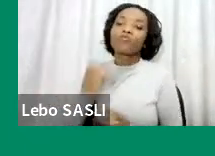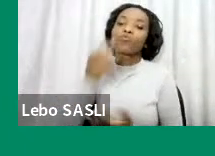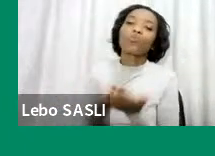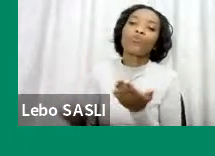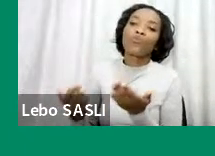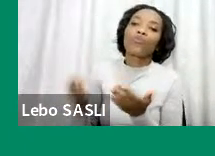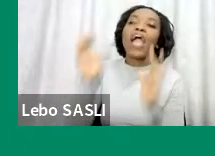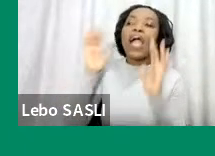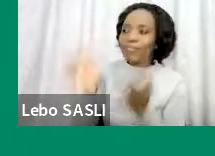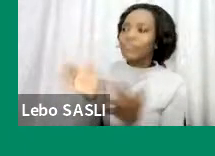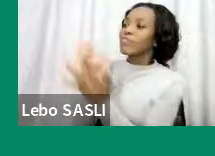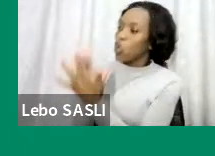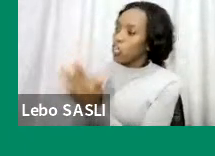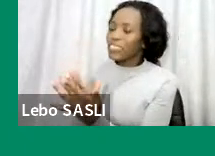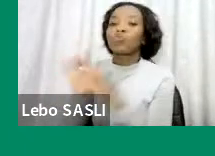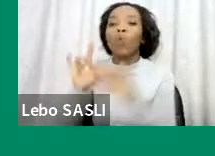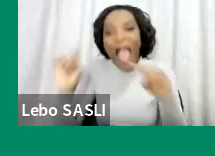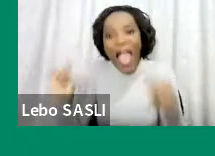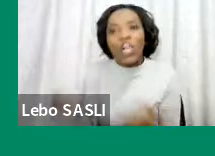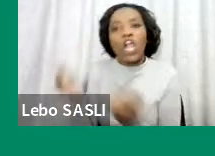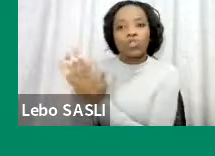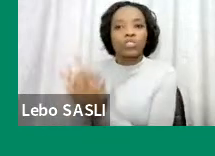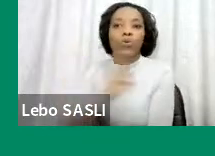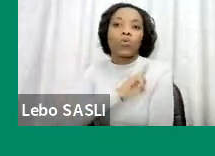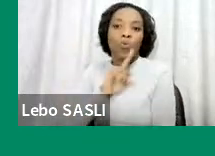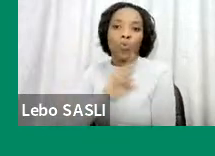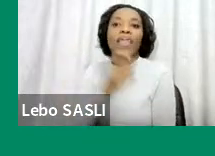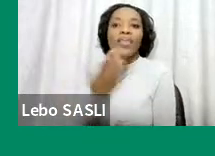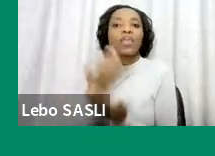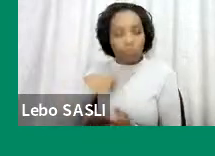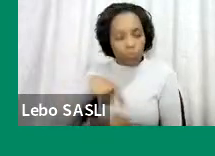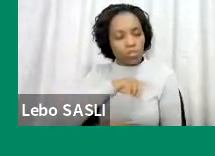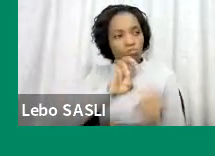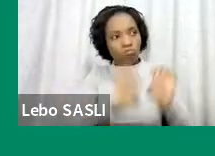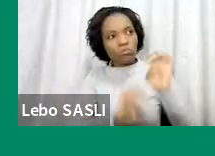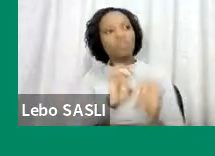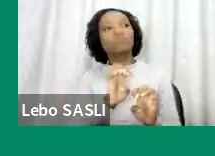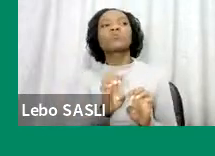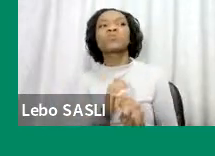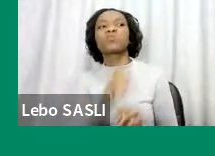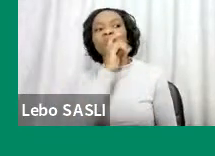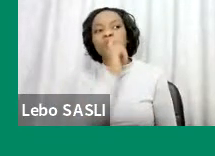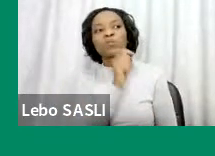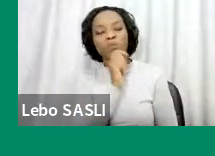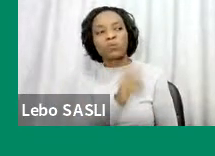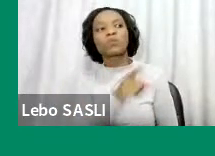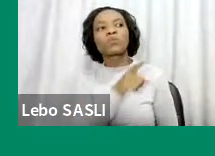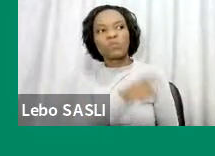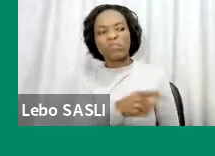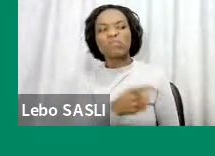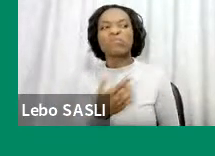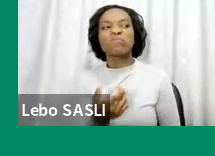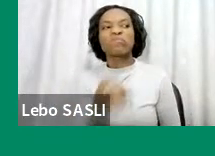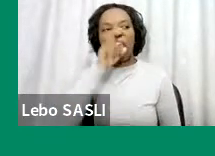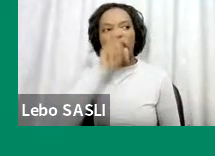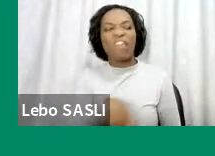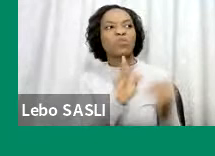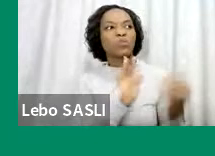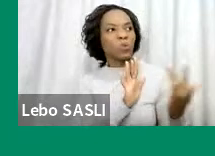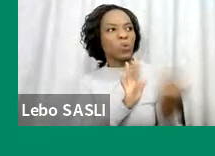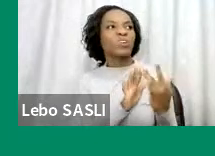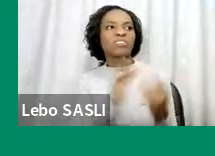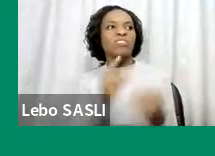compelling circumstances for us to be able to evaluate that indeed, definitely, they are compelling, that you cannot